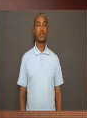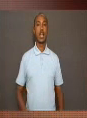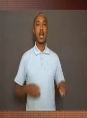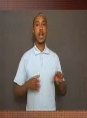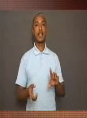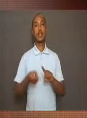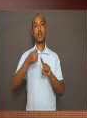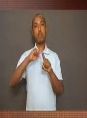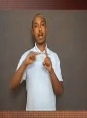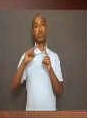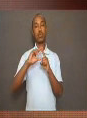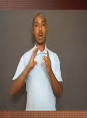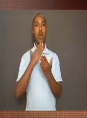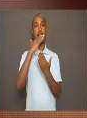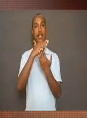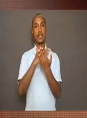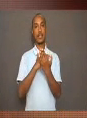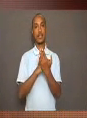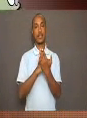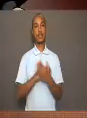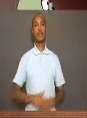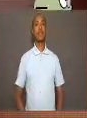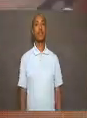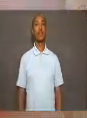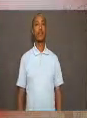Let's get back to our lesson.